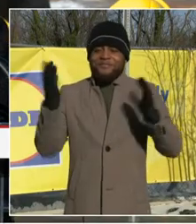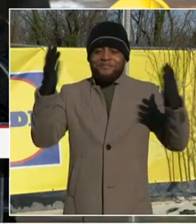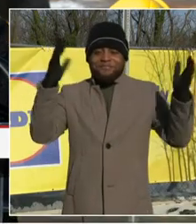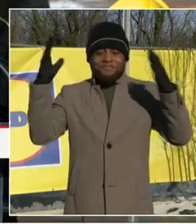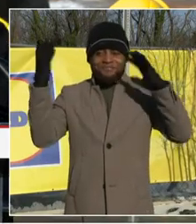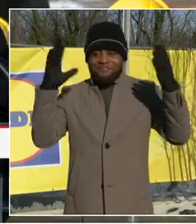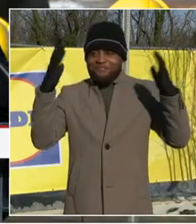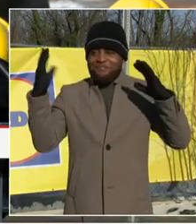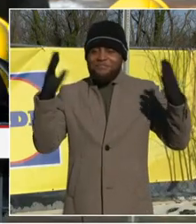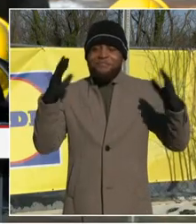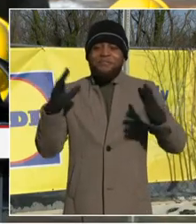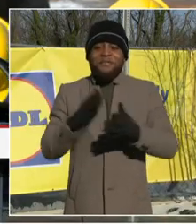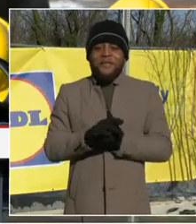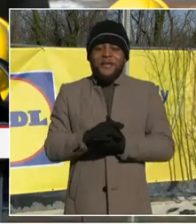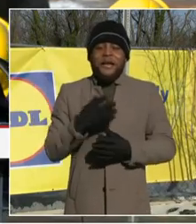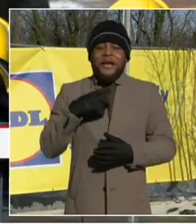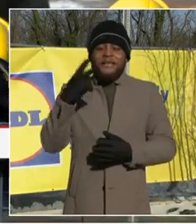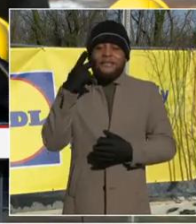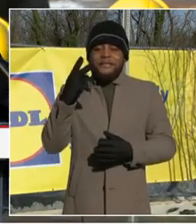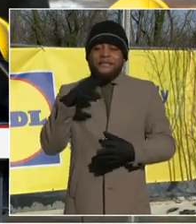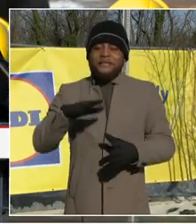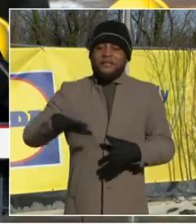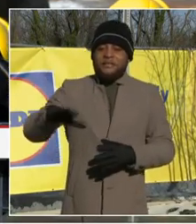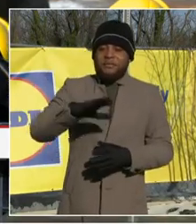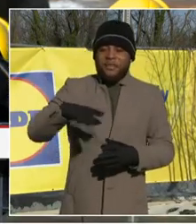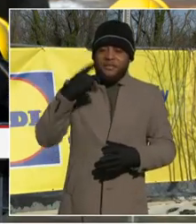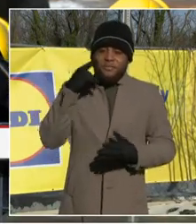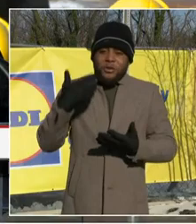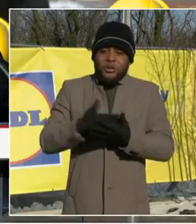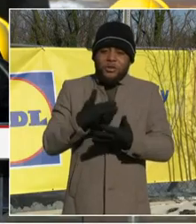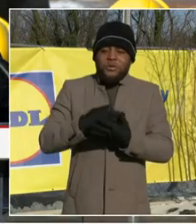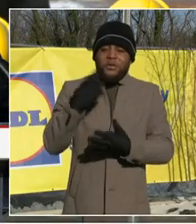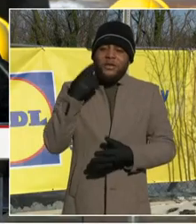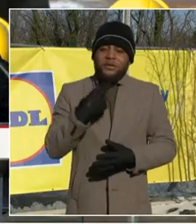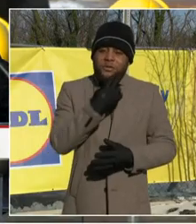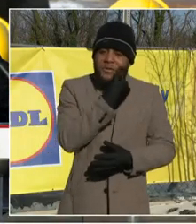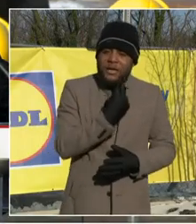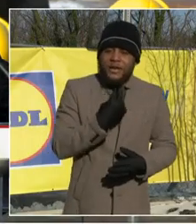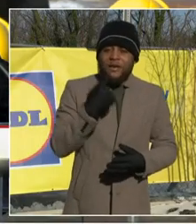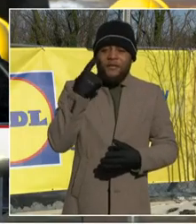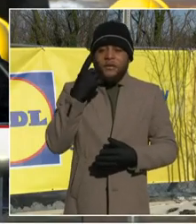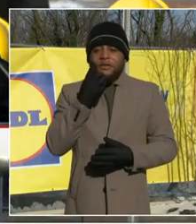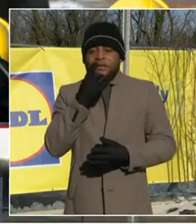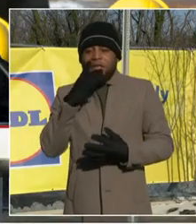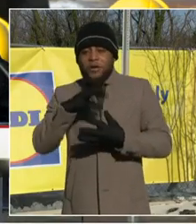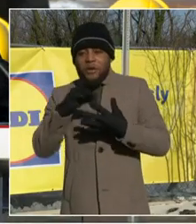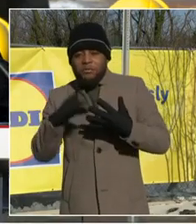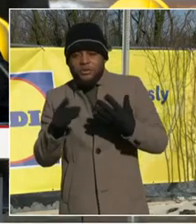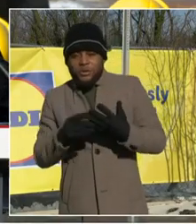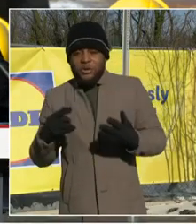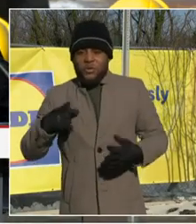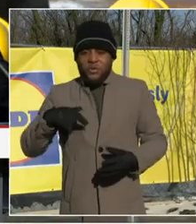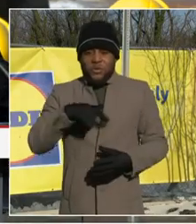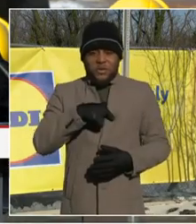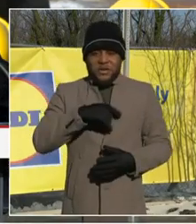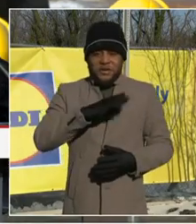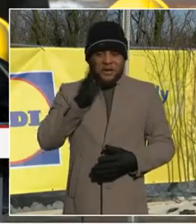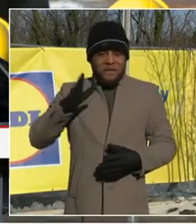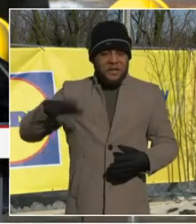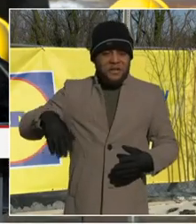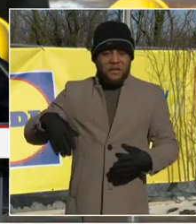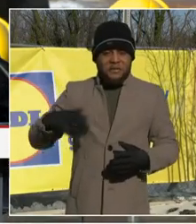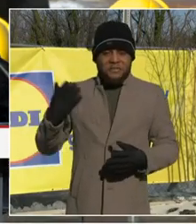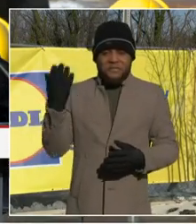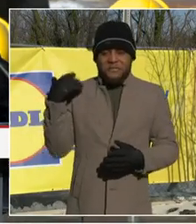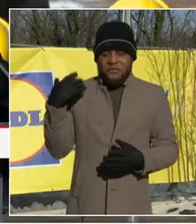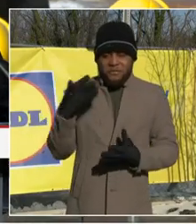I see spaces for so many new restaurants, dining options we've not had in this part